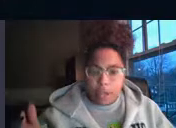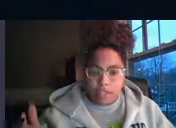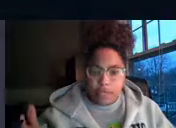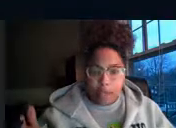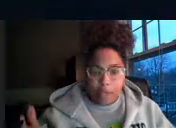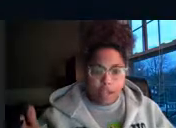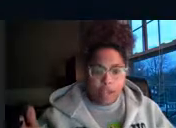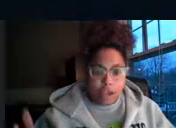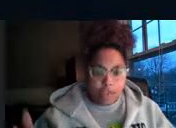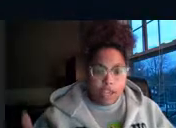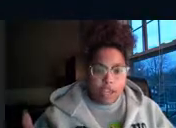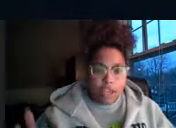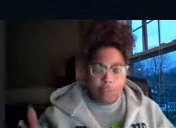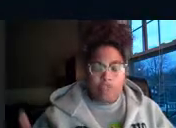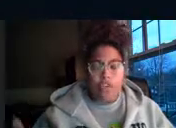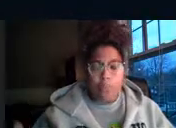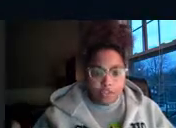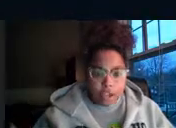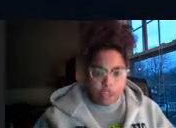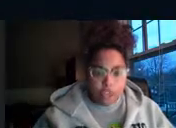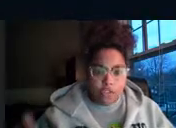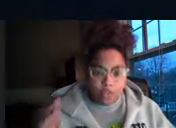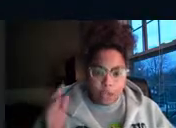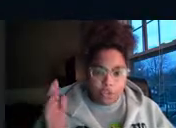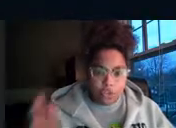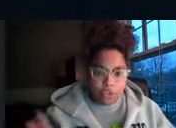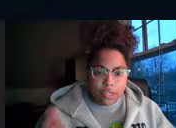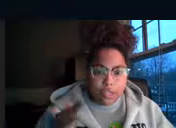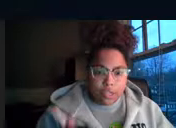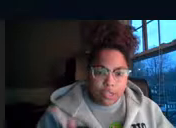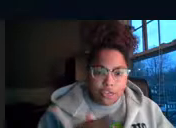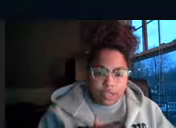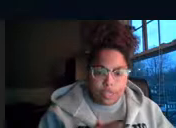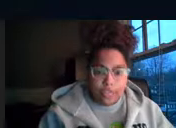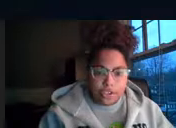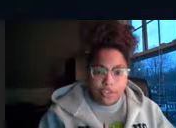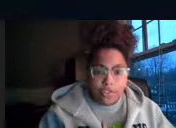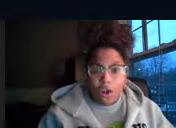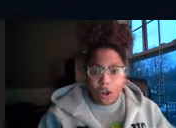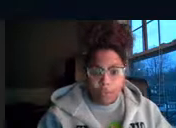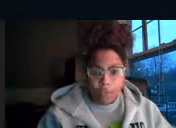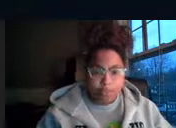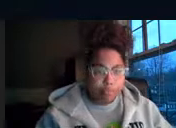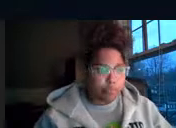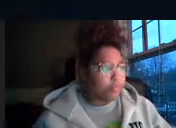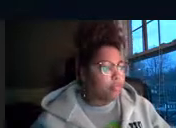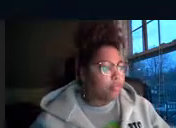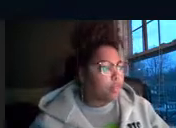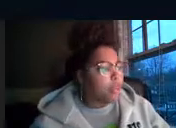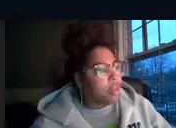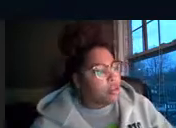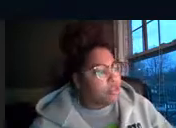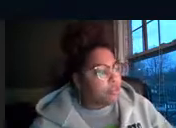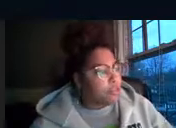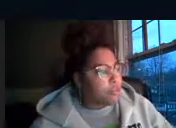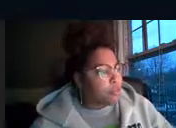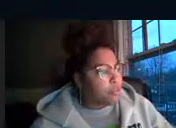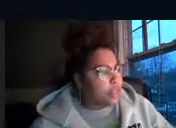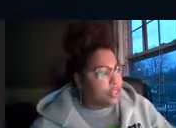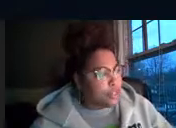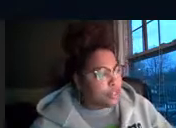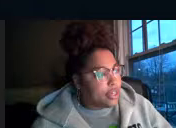just the response may not be enough. It'll be far more effective if we're able to address it at the different stages of a call. So